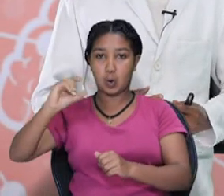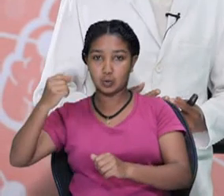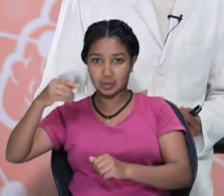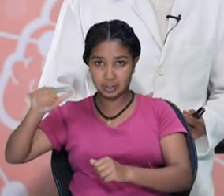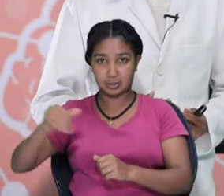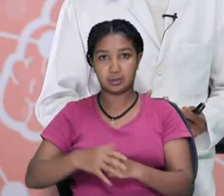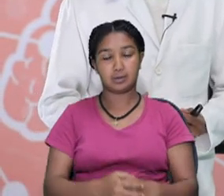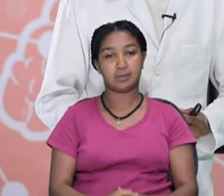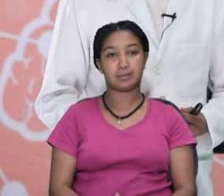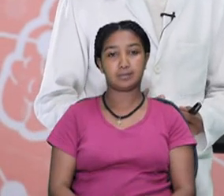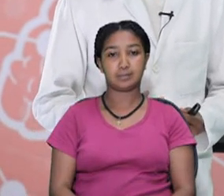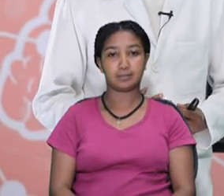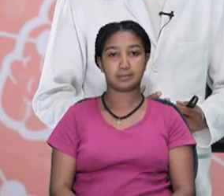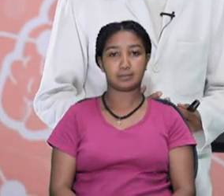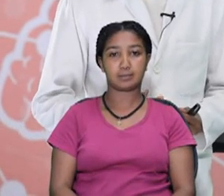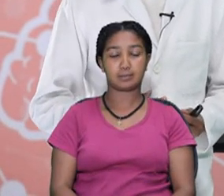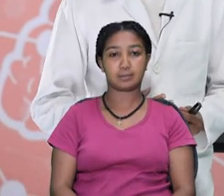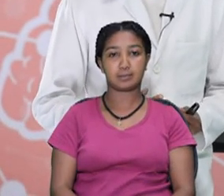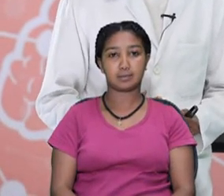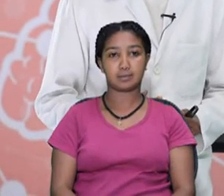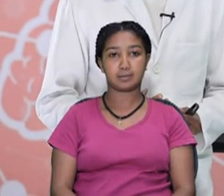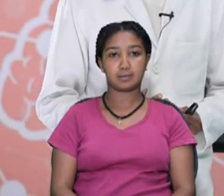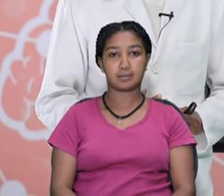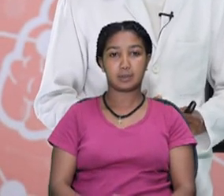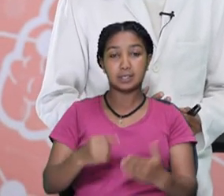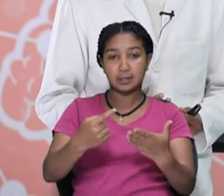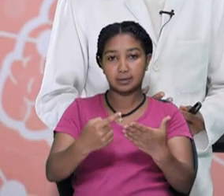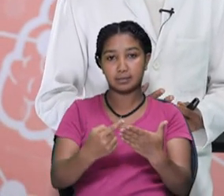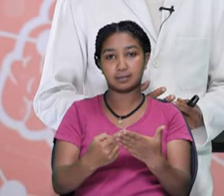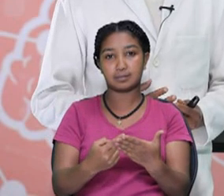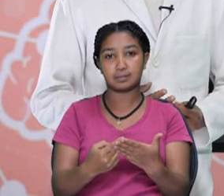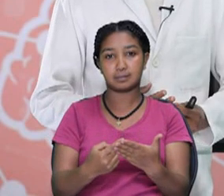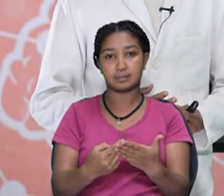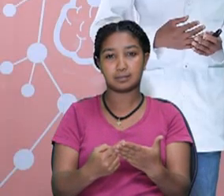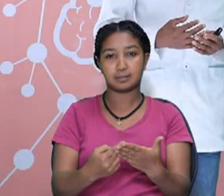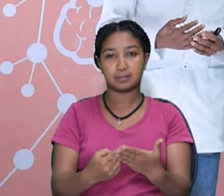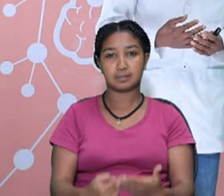and ecologists, because it has to do with ecologists.